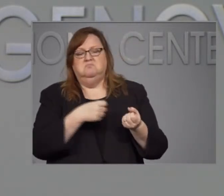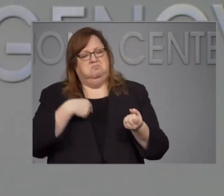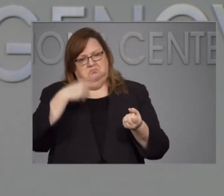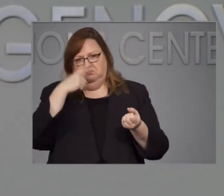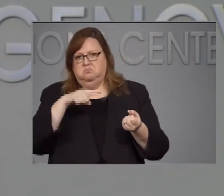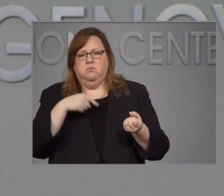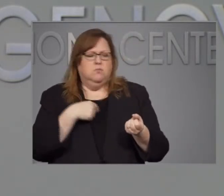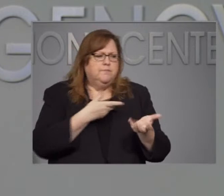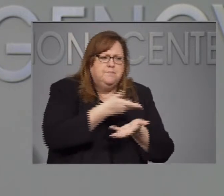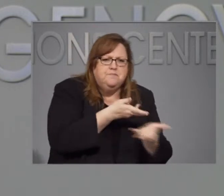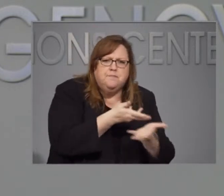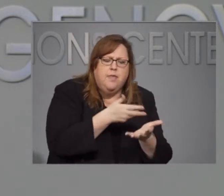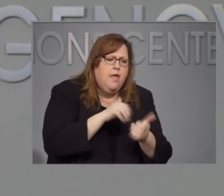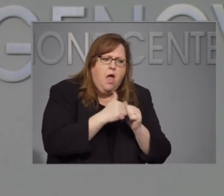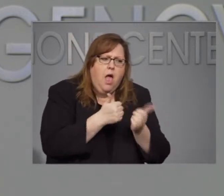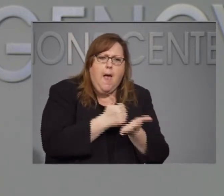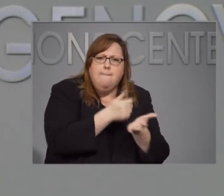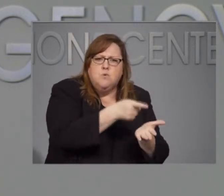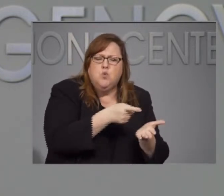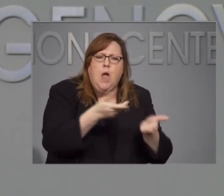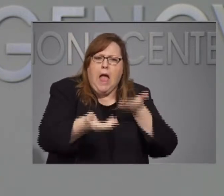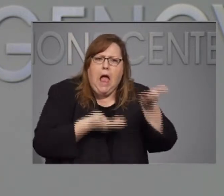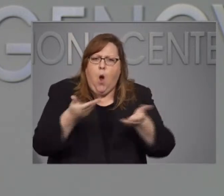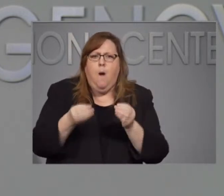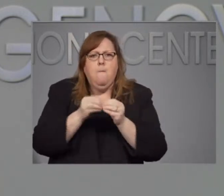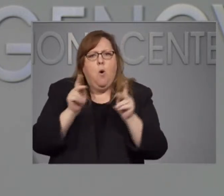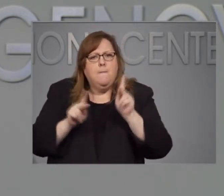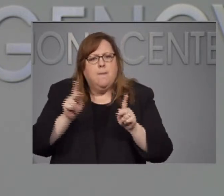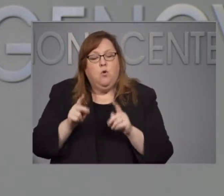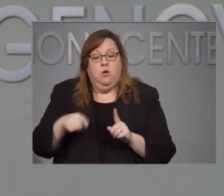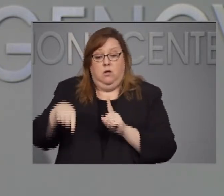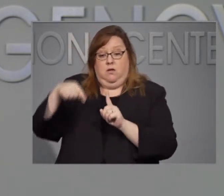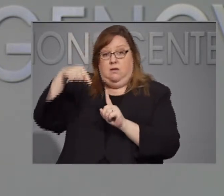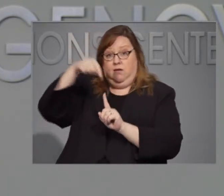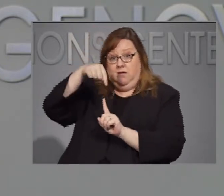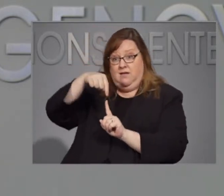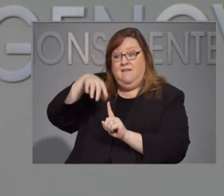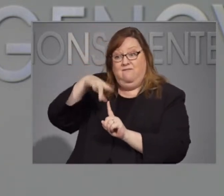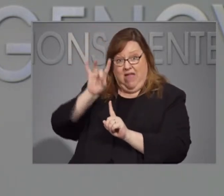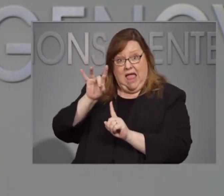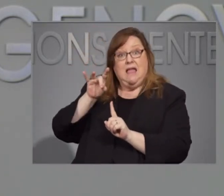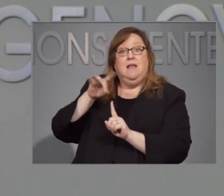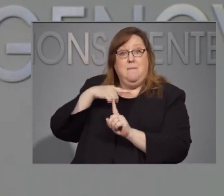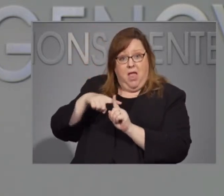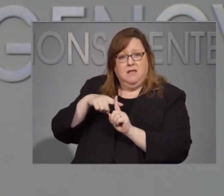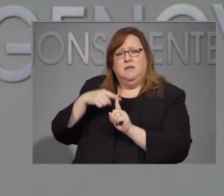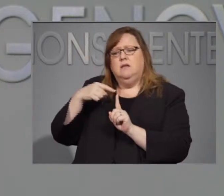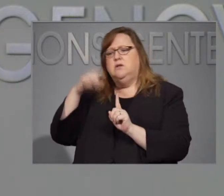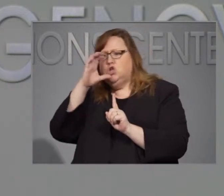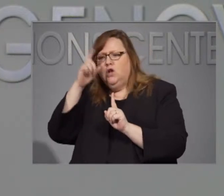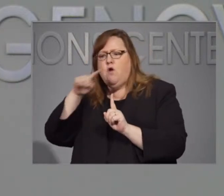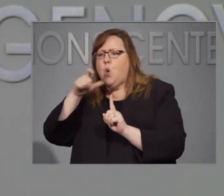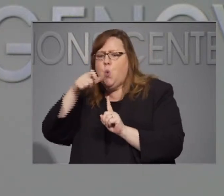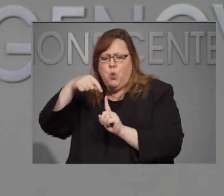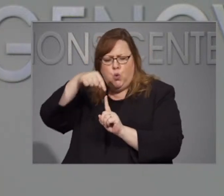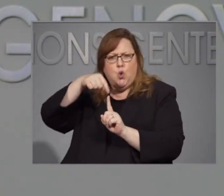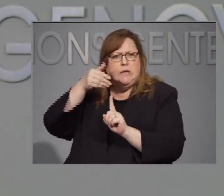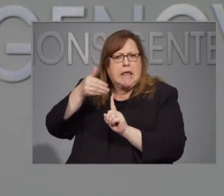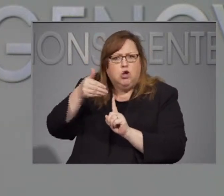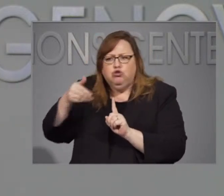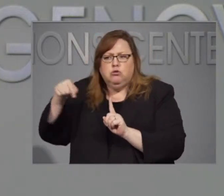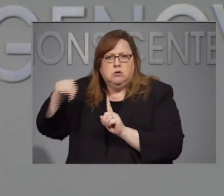work with them to say, how can we help you? Sometimes it's with testing, sometimes it's with tracing, sometimes it's with just digging into the